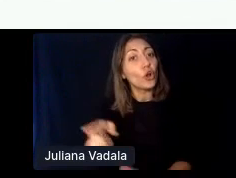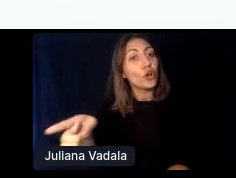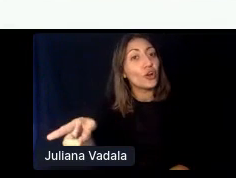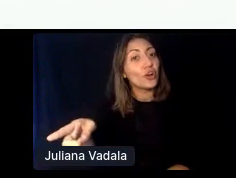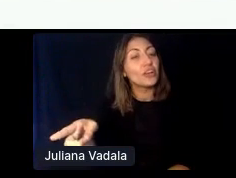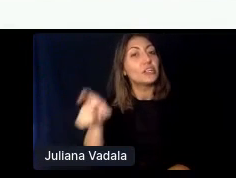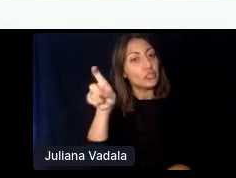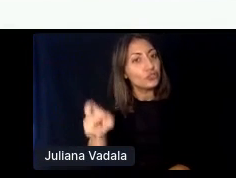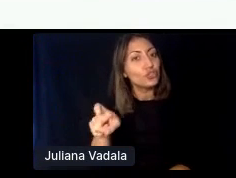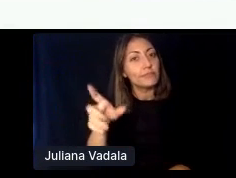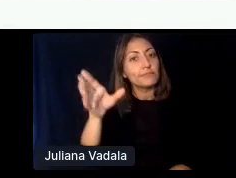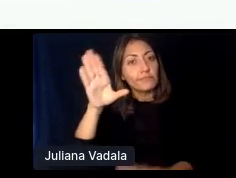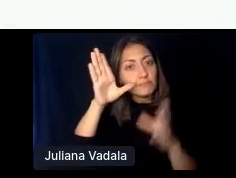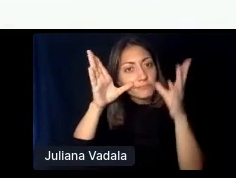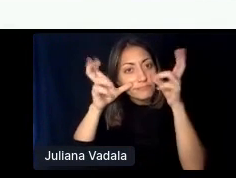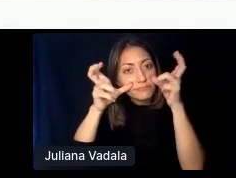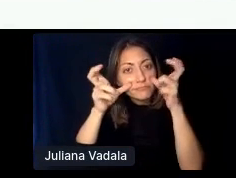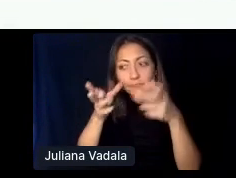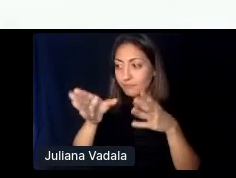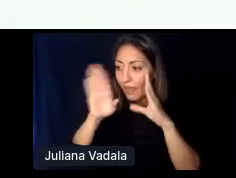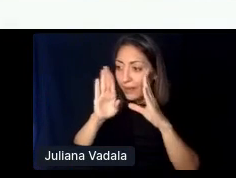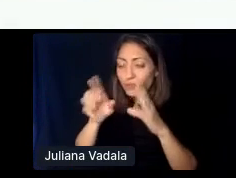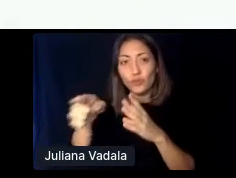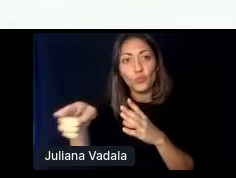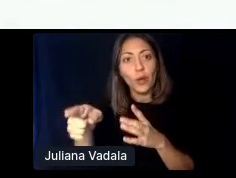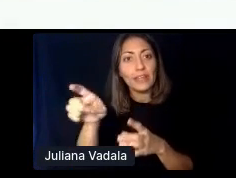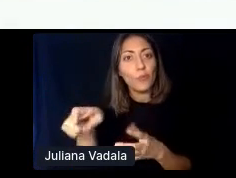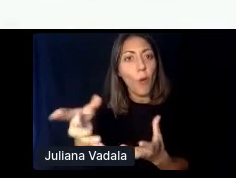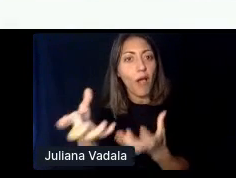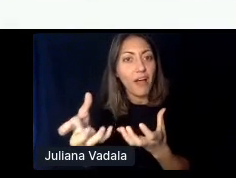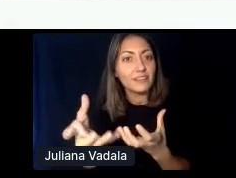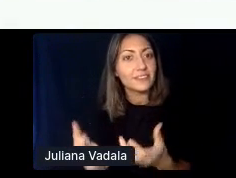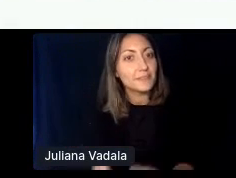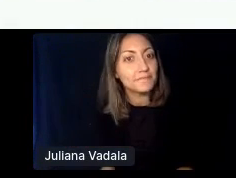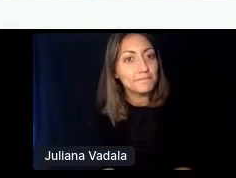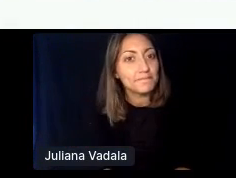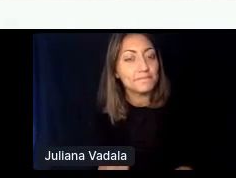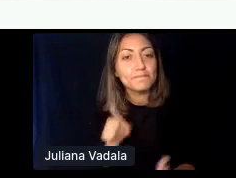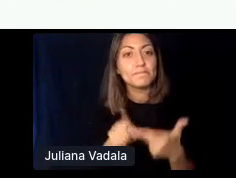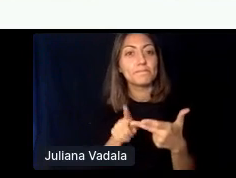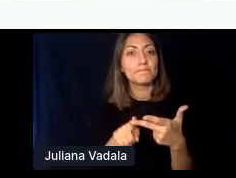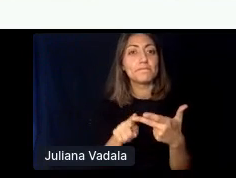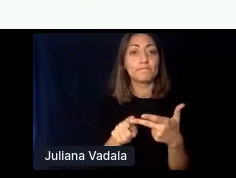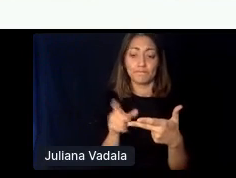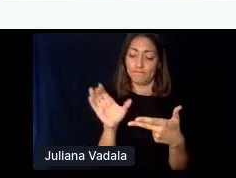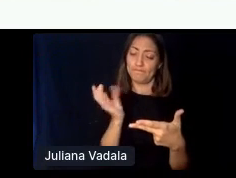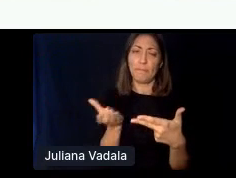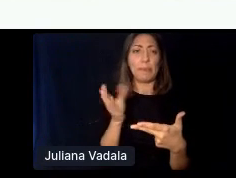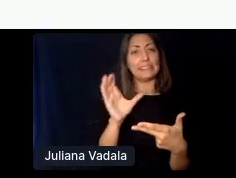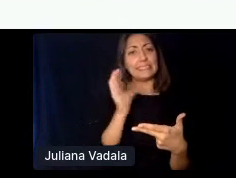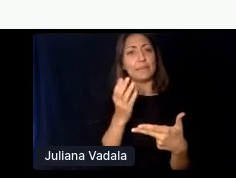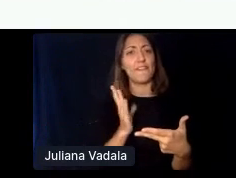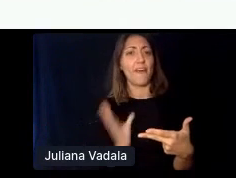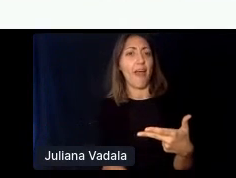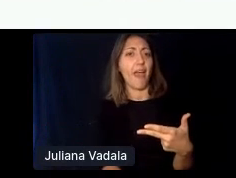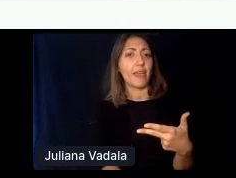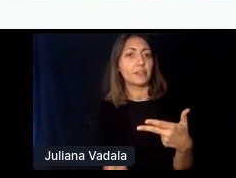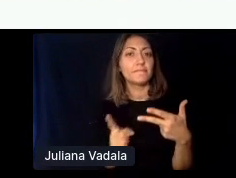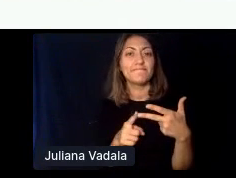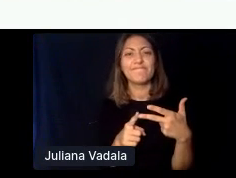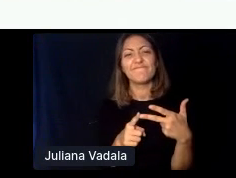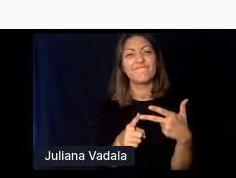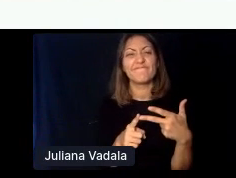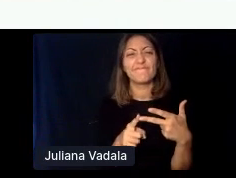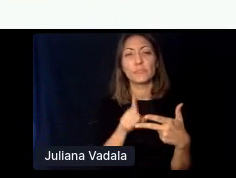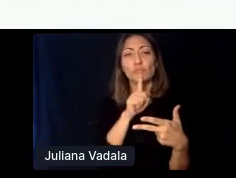communicating. And then the third internal reaction might not seem problematic at first glance, but it seems to hold some condescension and